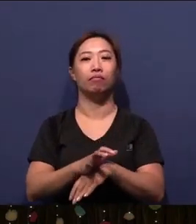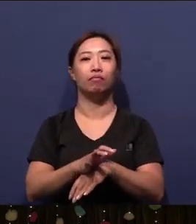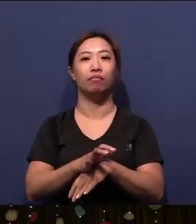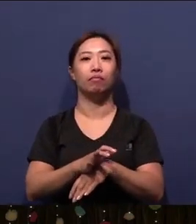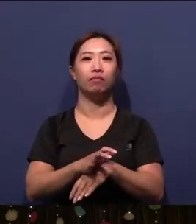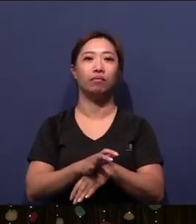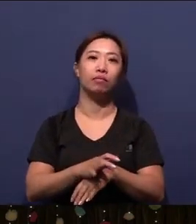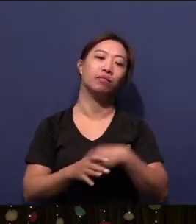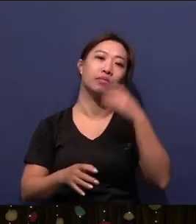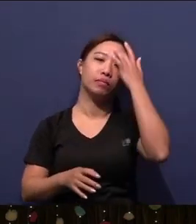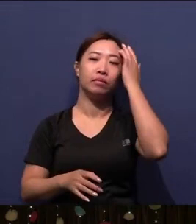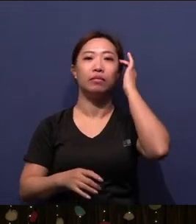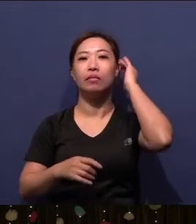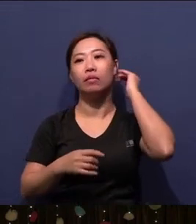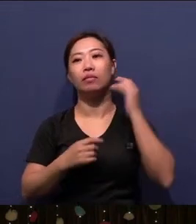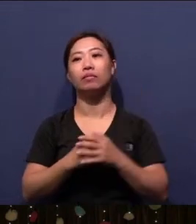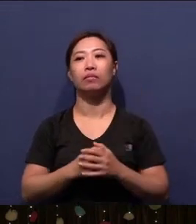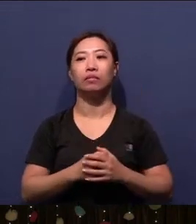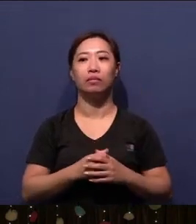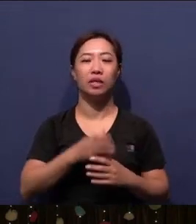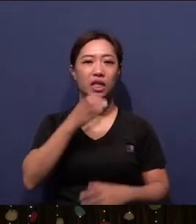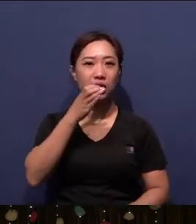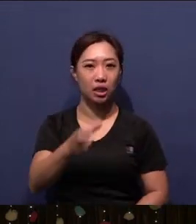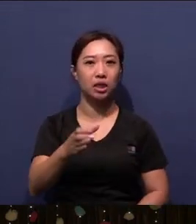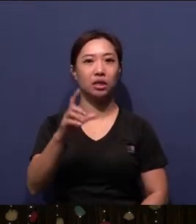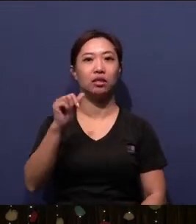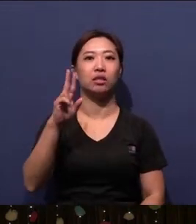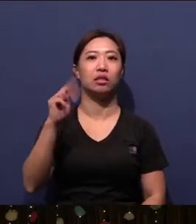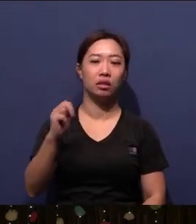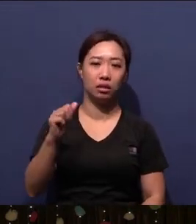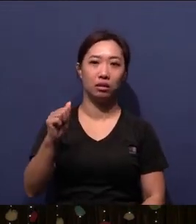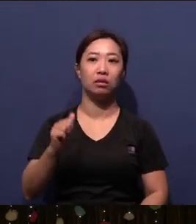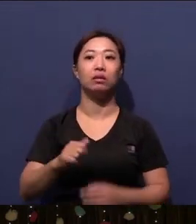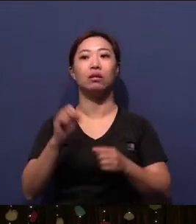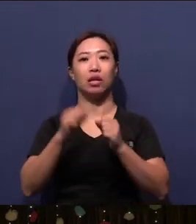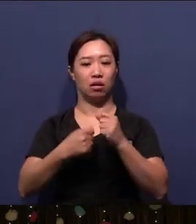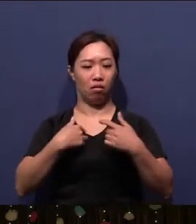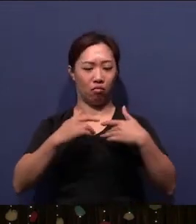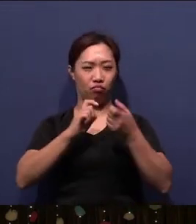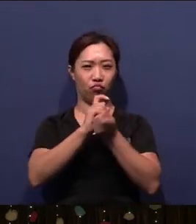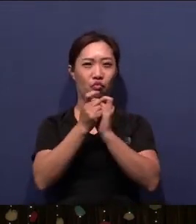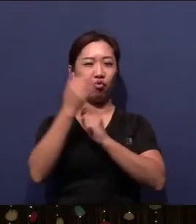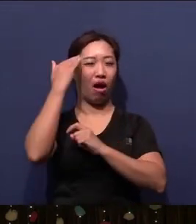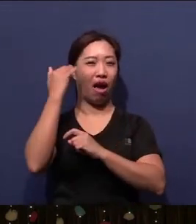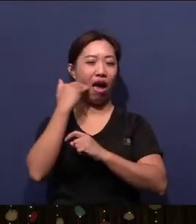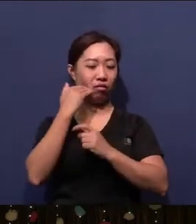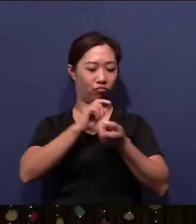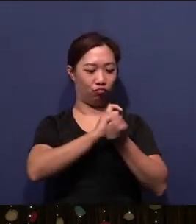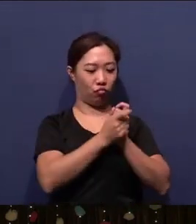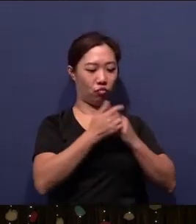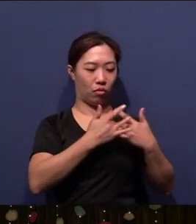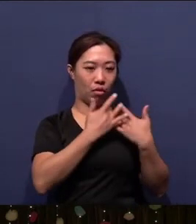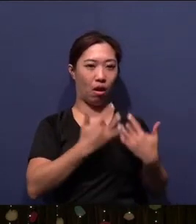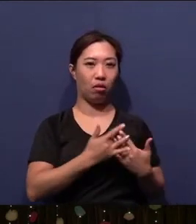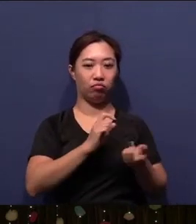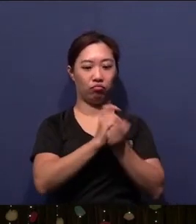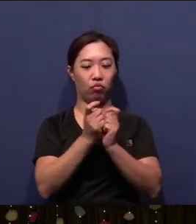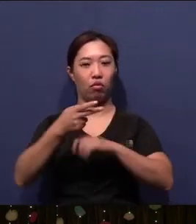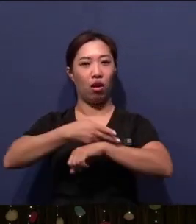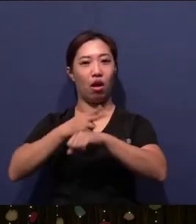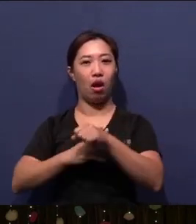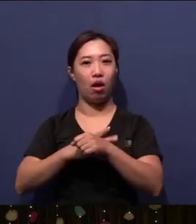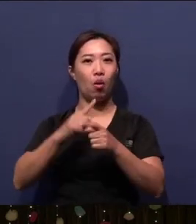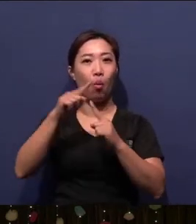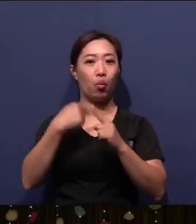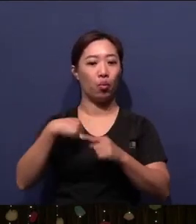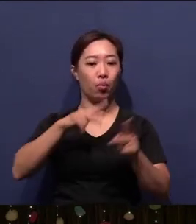our present reality and transform our head, our hearts, our hands as we prepare ourselves for Judgment Day.